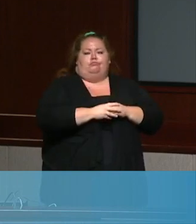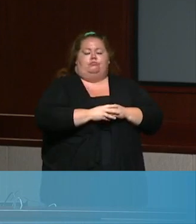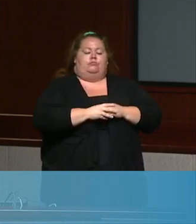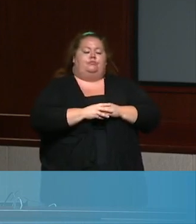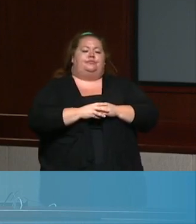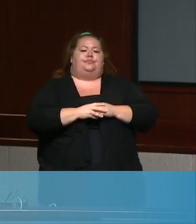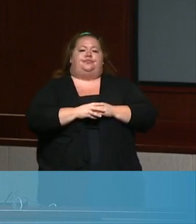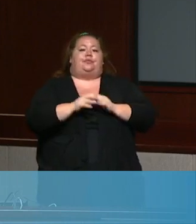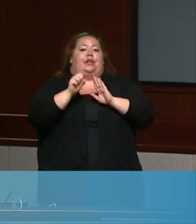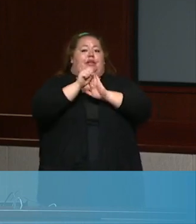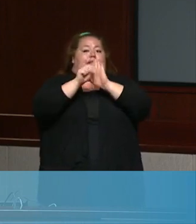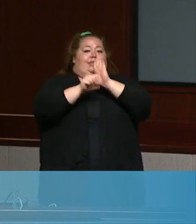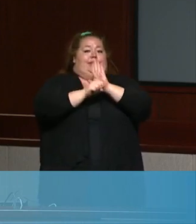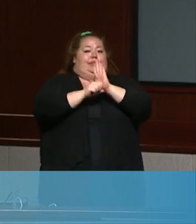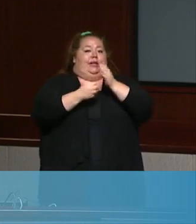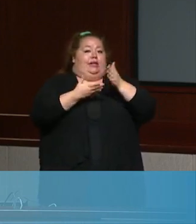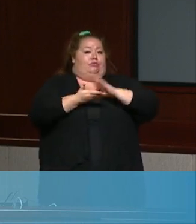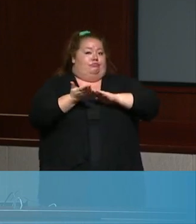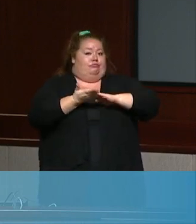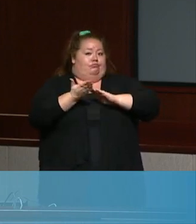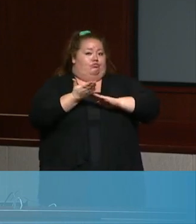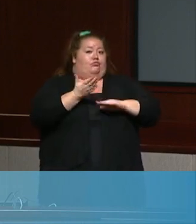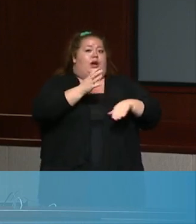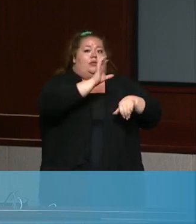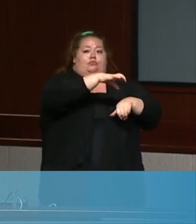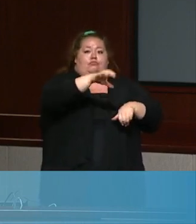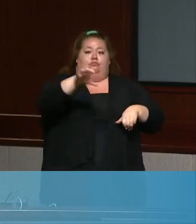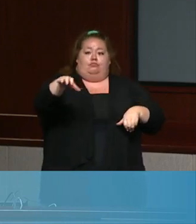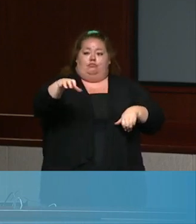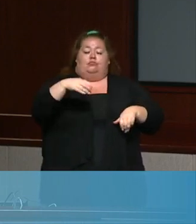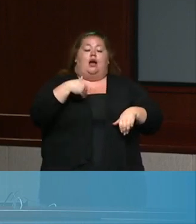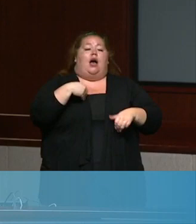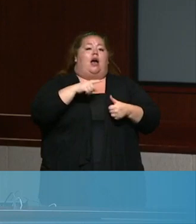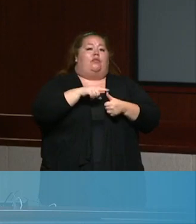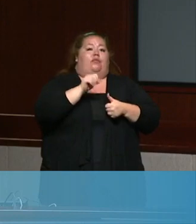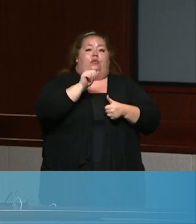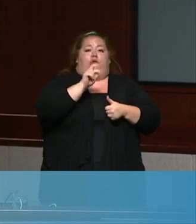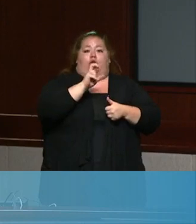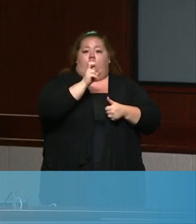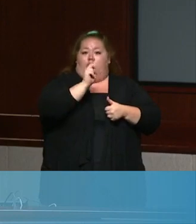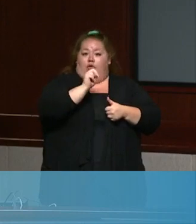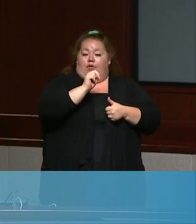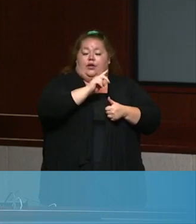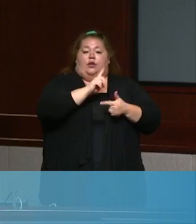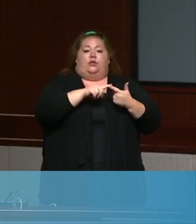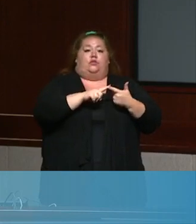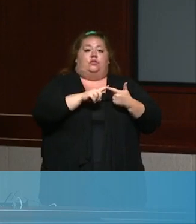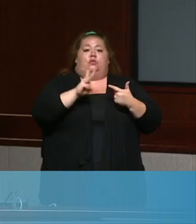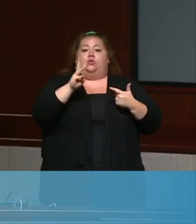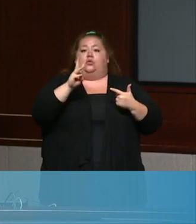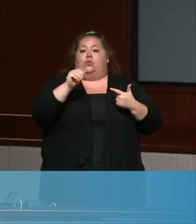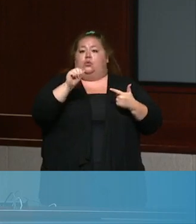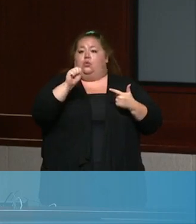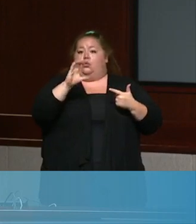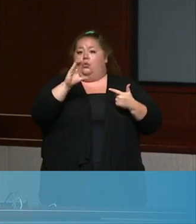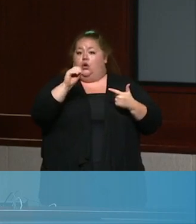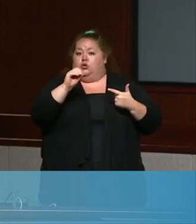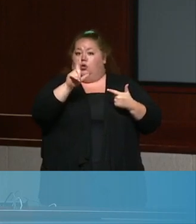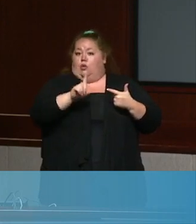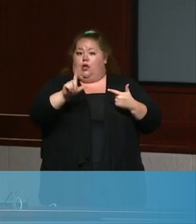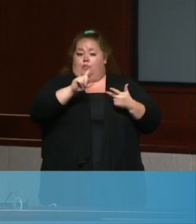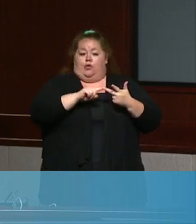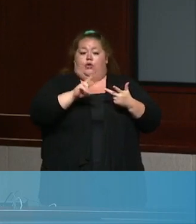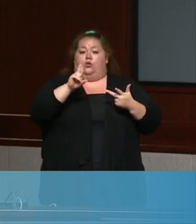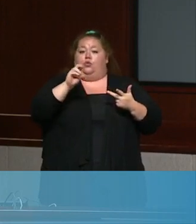remain open and functioning, so you have a site in Arvin at the Old Public Health Building, at the Wasco Library and the